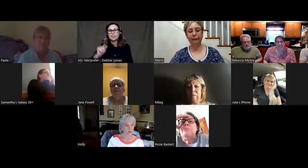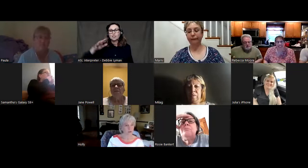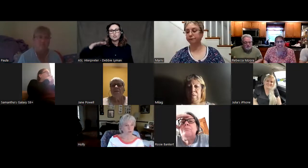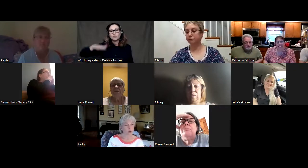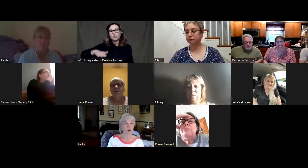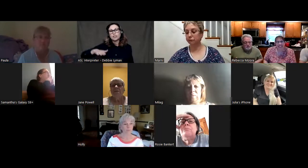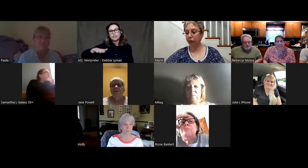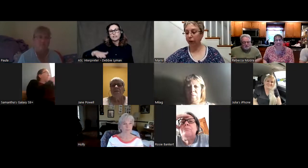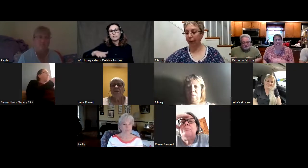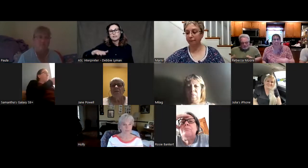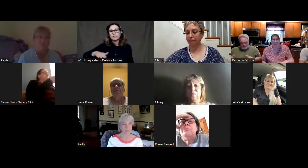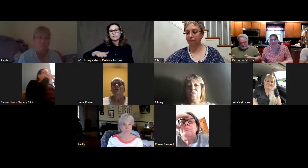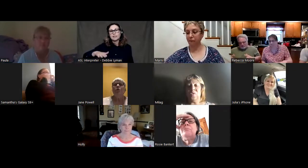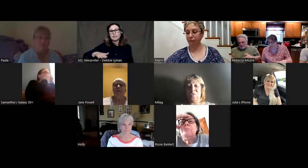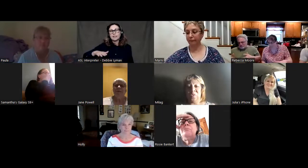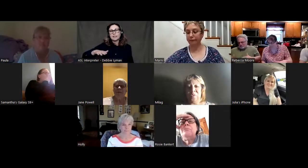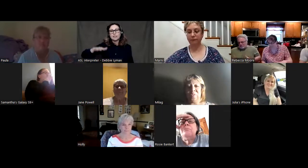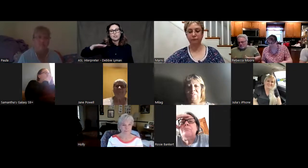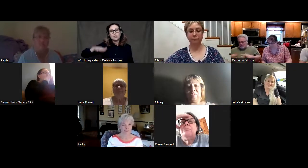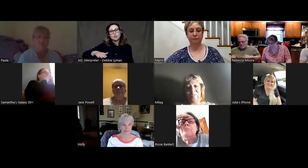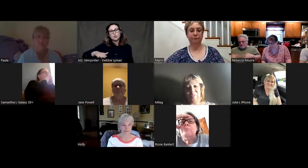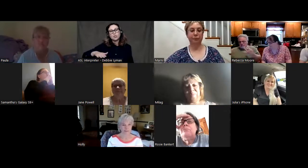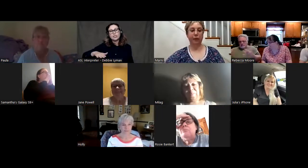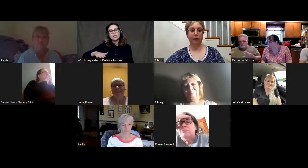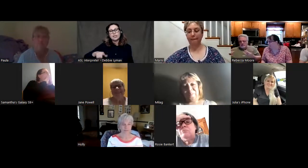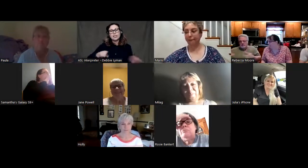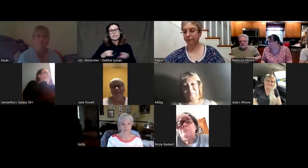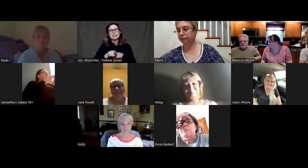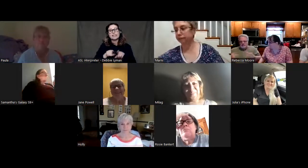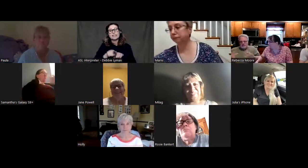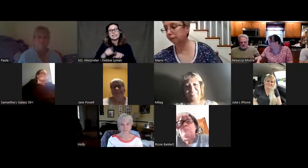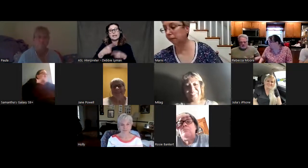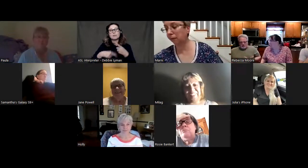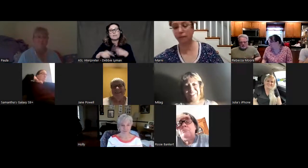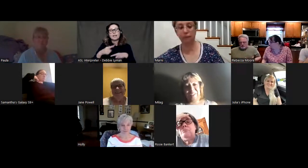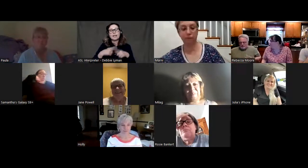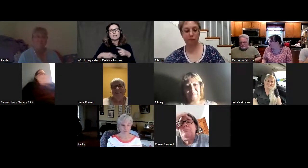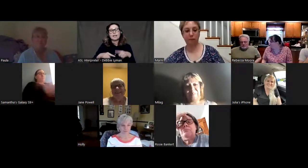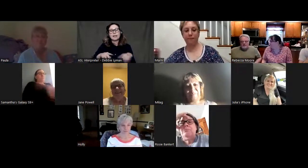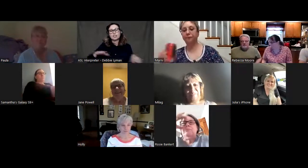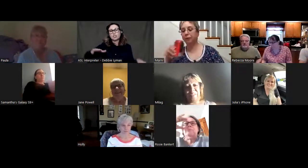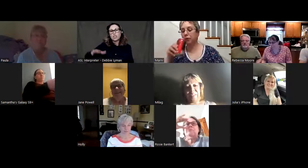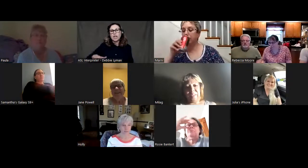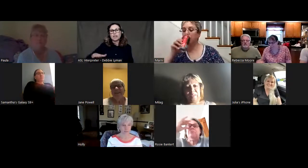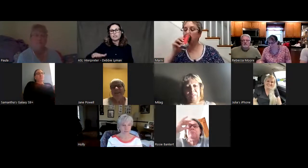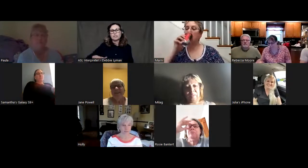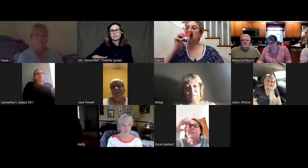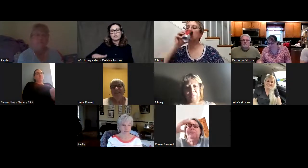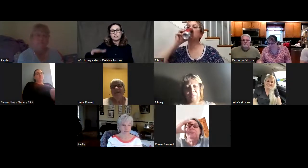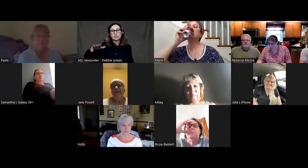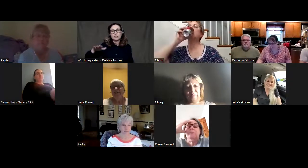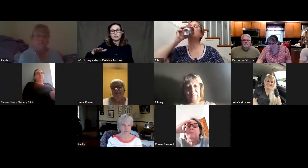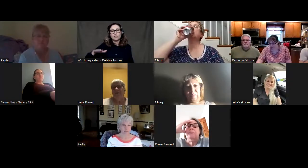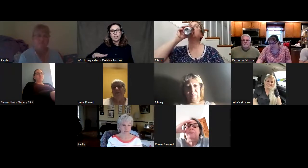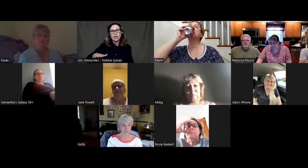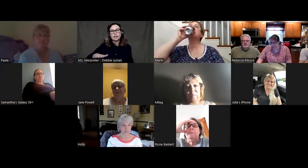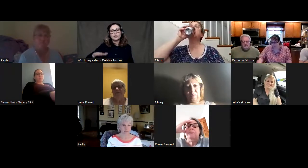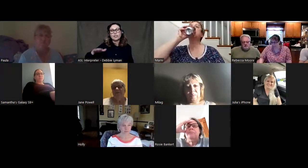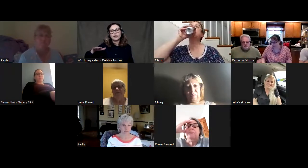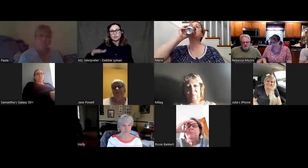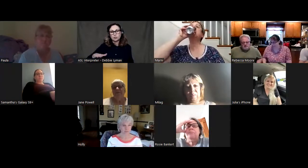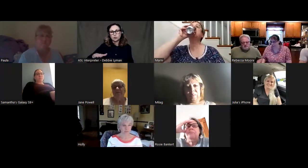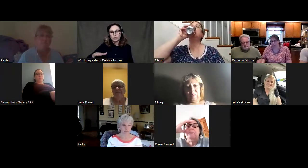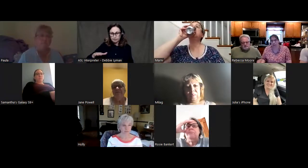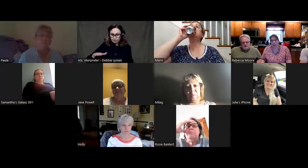Okay, short. Short. So short is the same sign as child. So